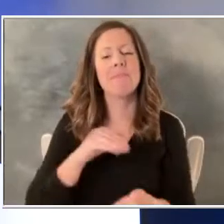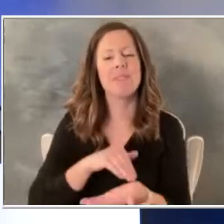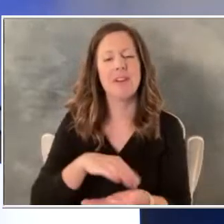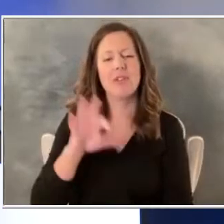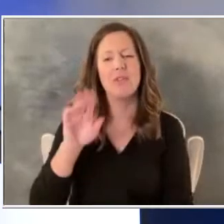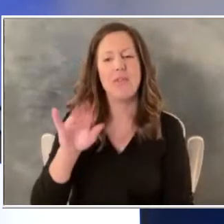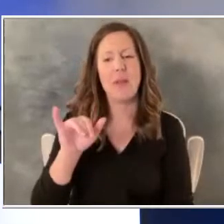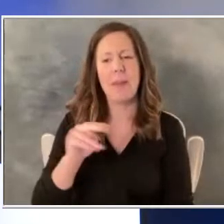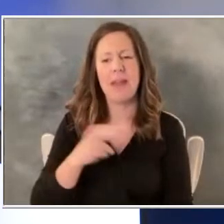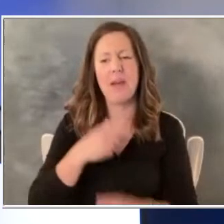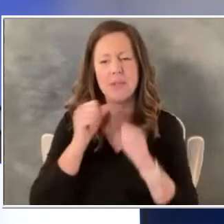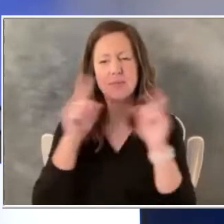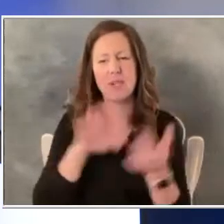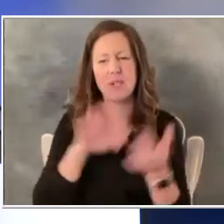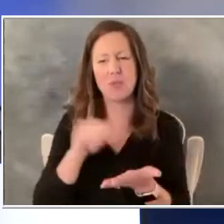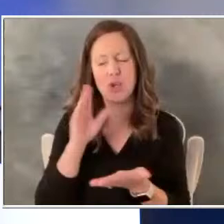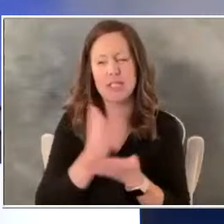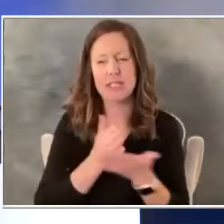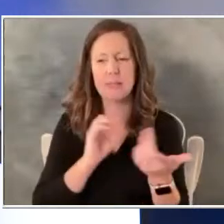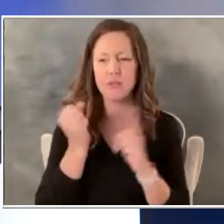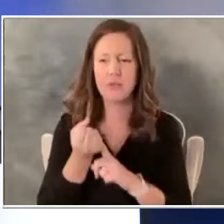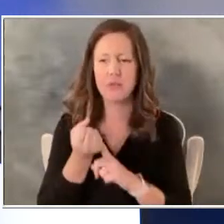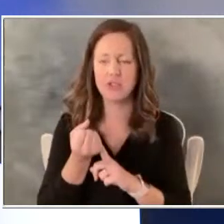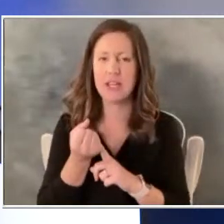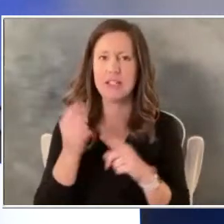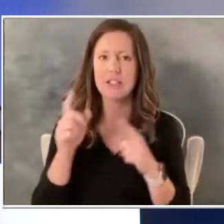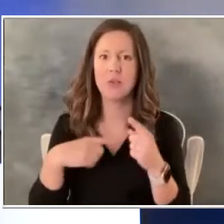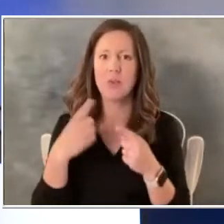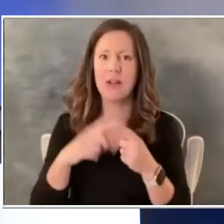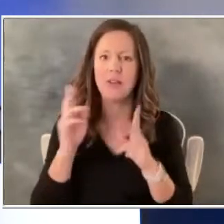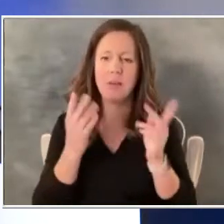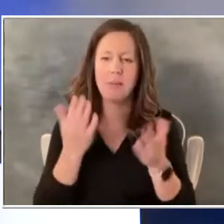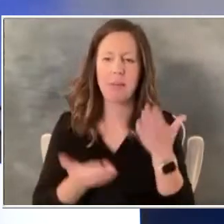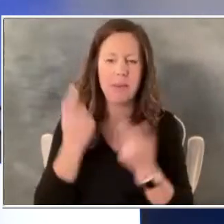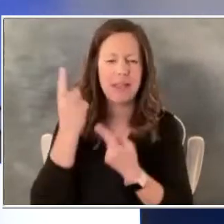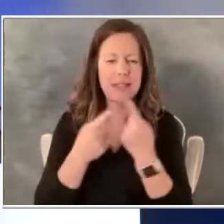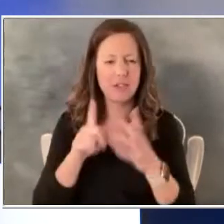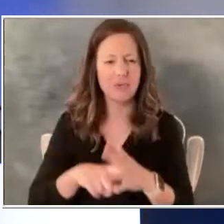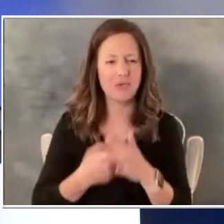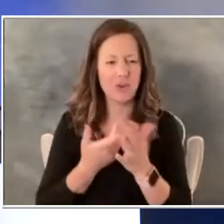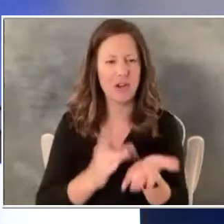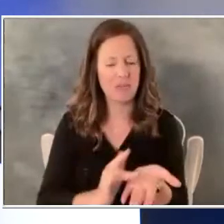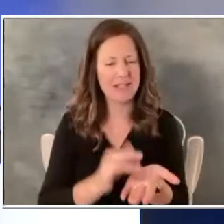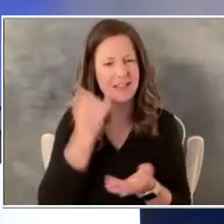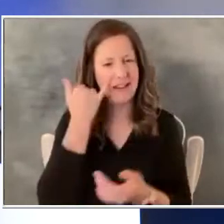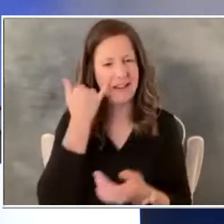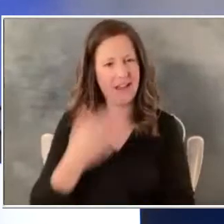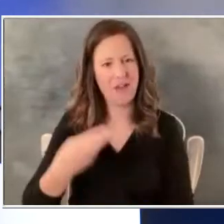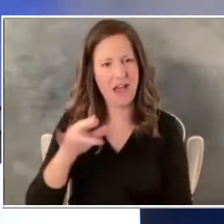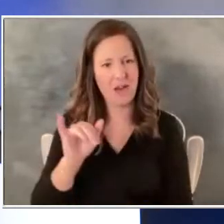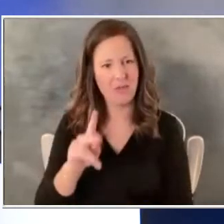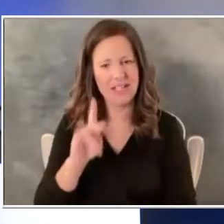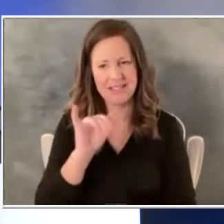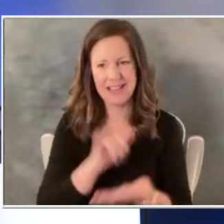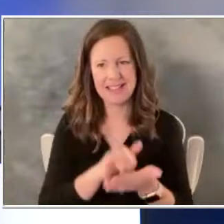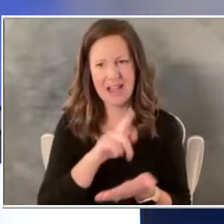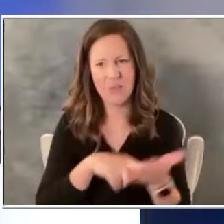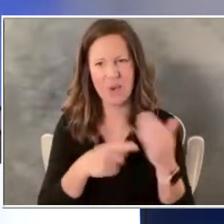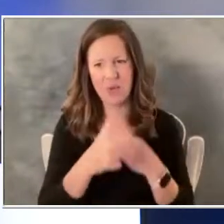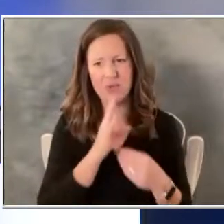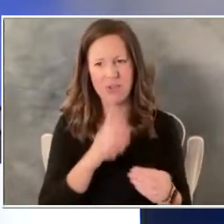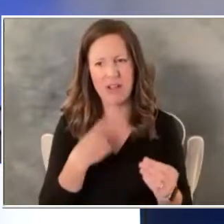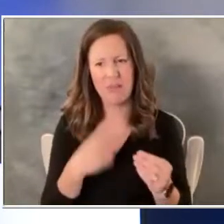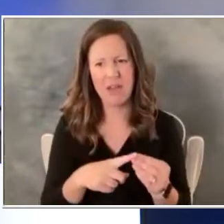situations where some at high risk cancer might consider starting medication. Is that the medication you're talking about? How